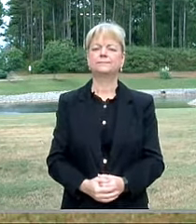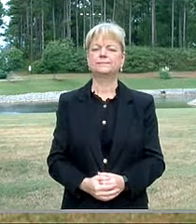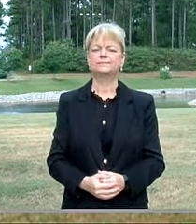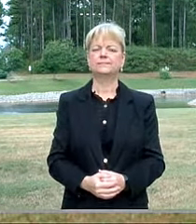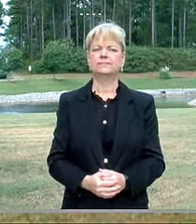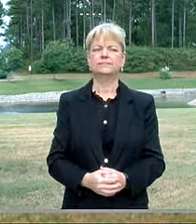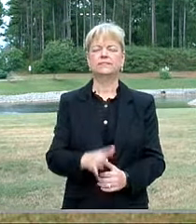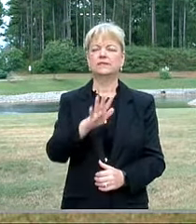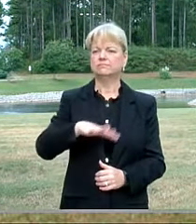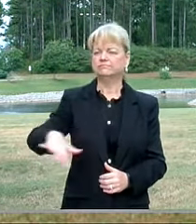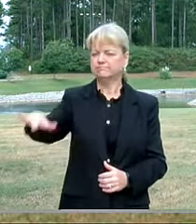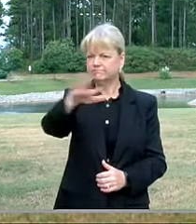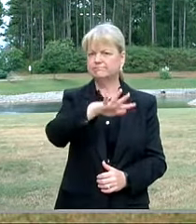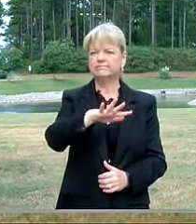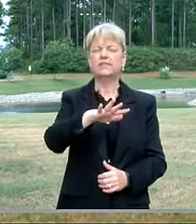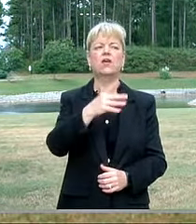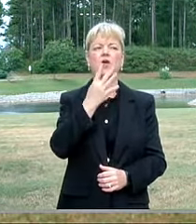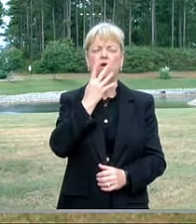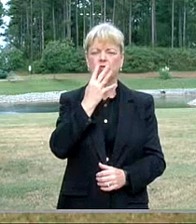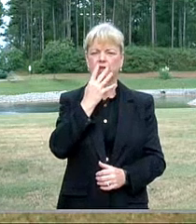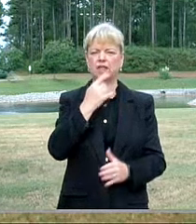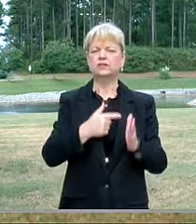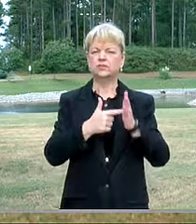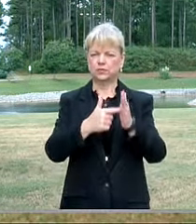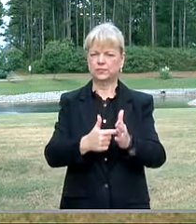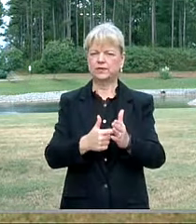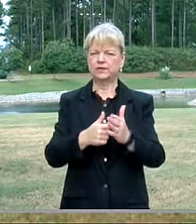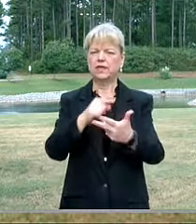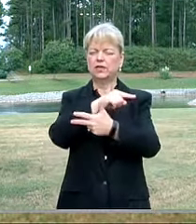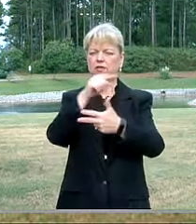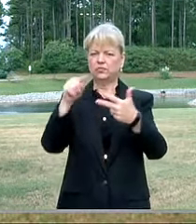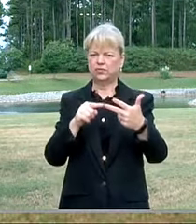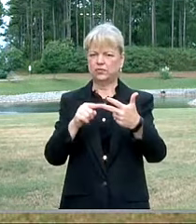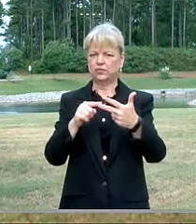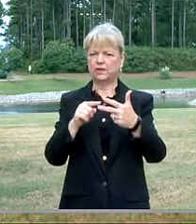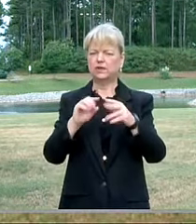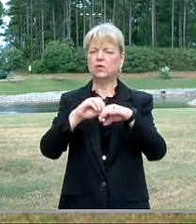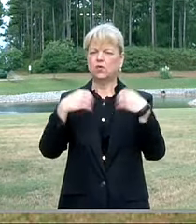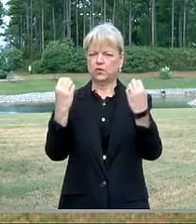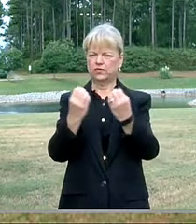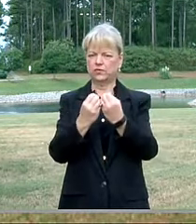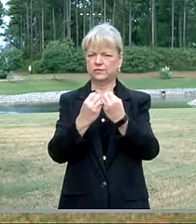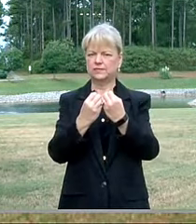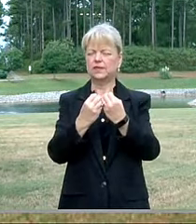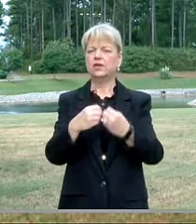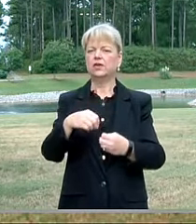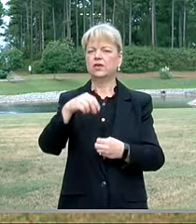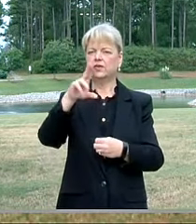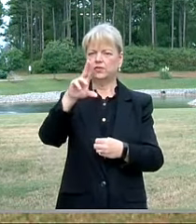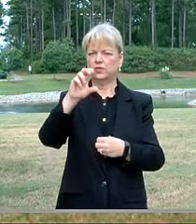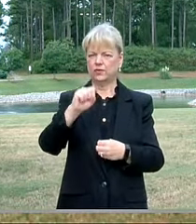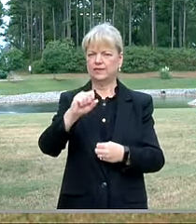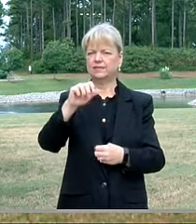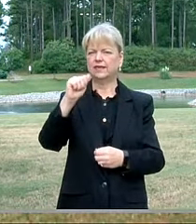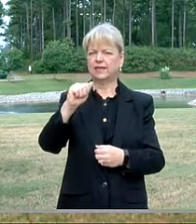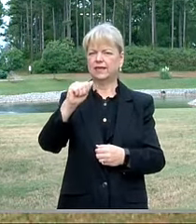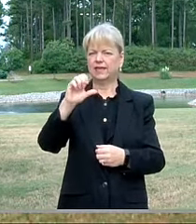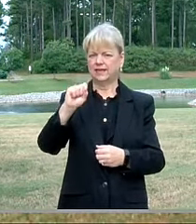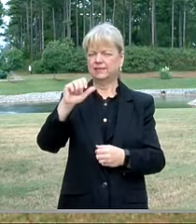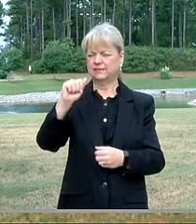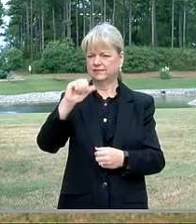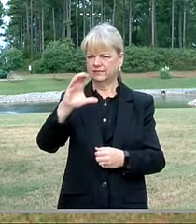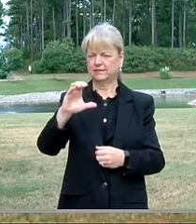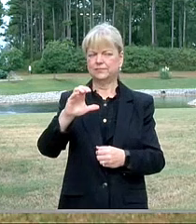On the field before you are the colors representing the three subordinate organizations of USASAC. From left to right, they